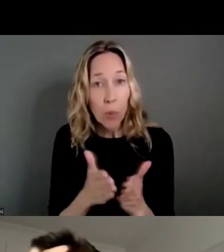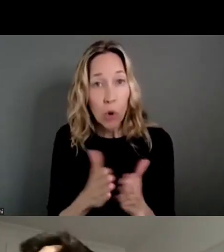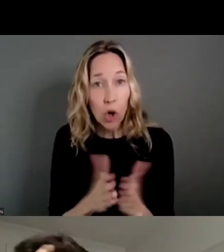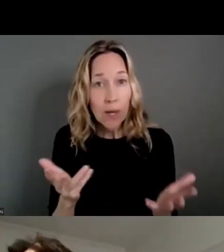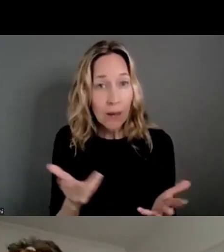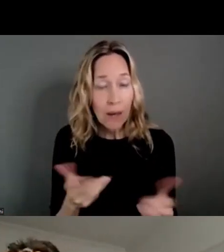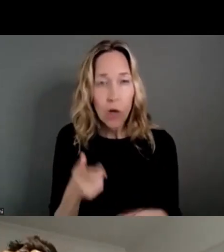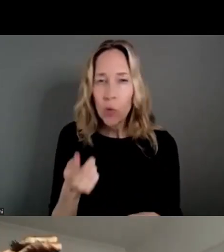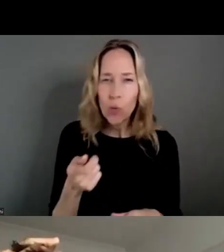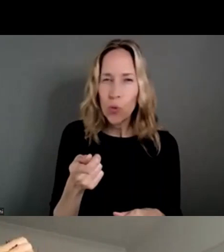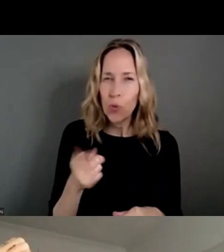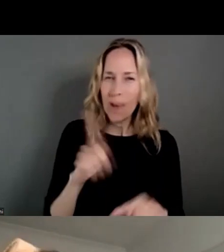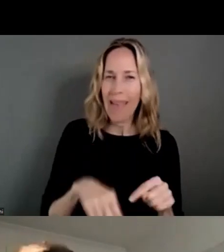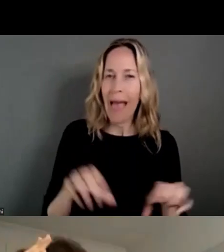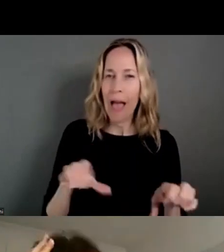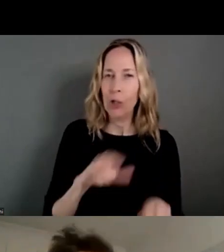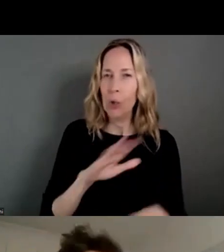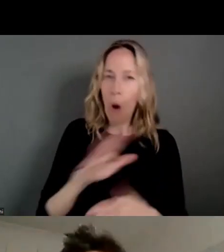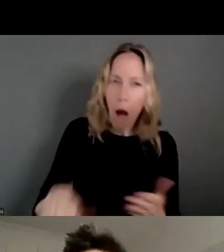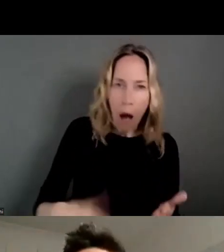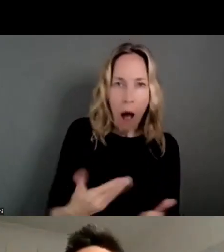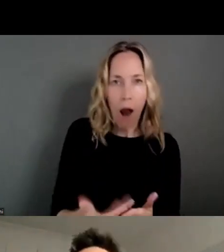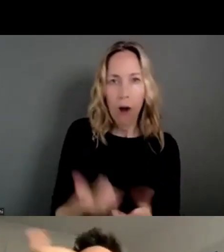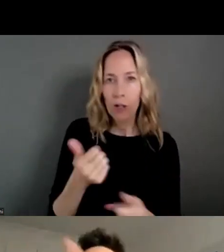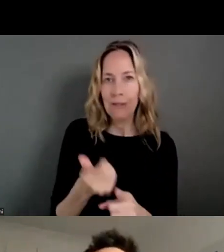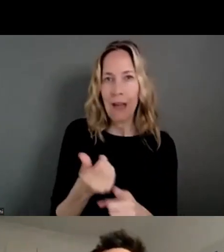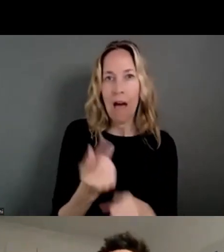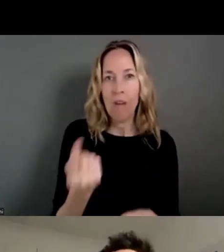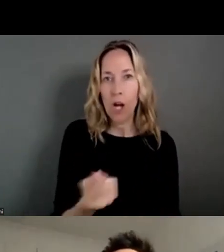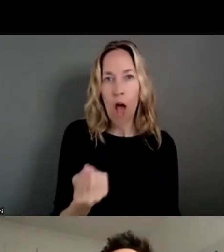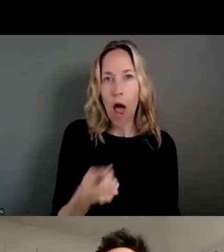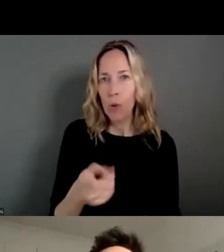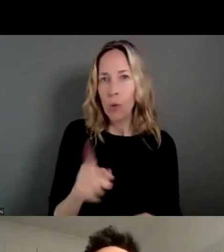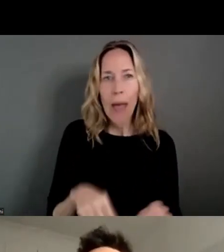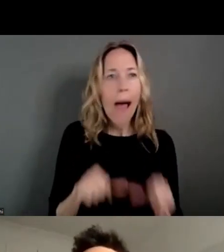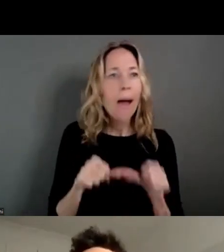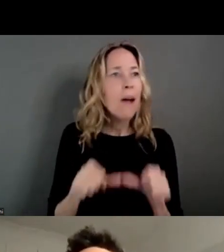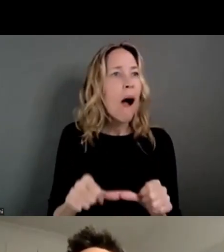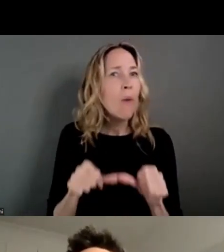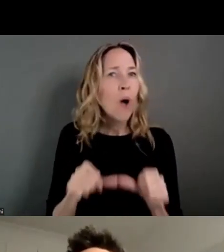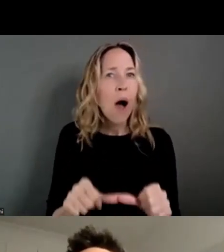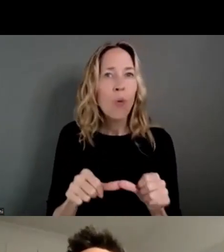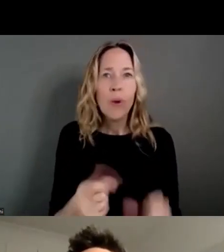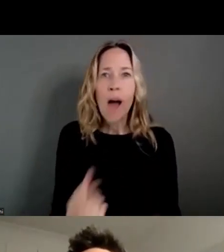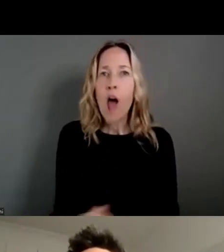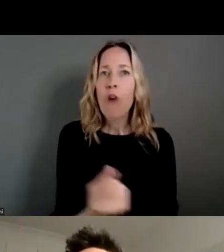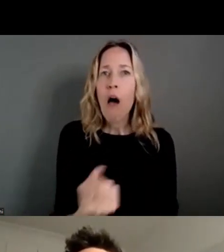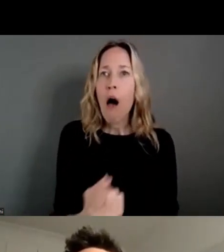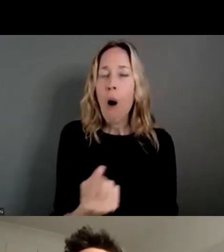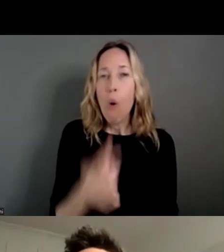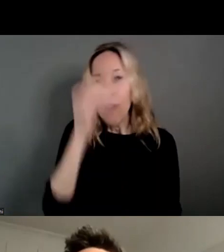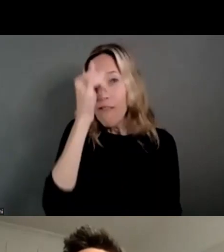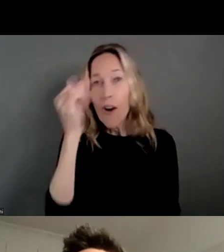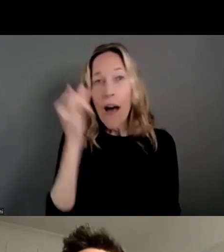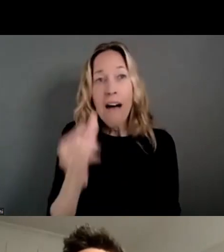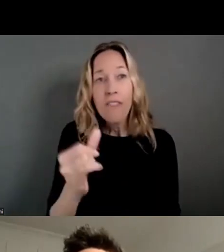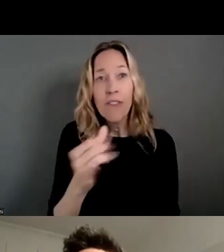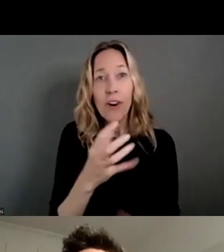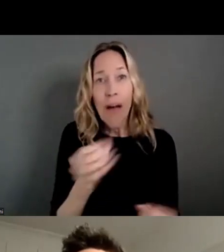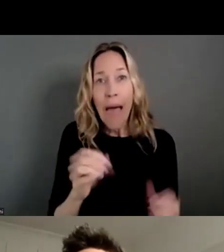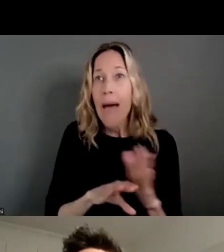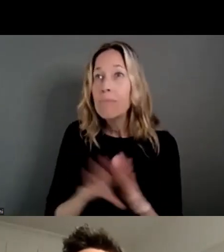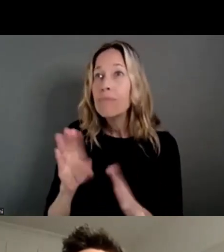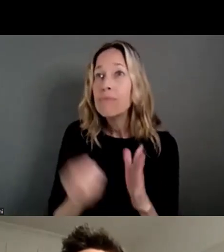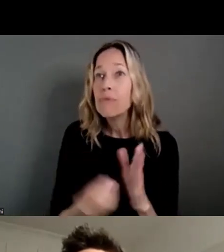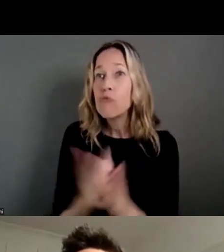to sustainably do everything forever yourself and grow, and that everybody burns out. And I've